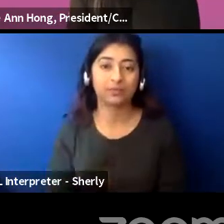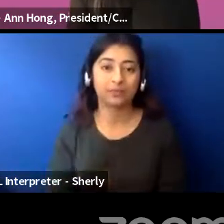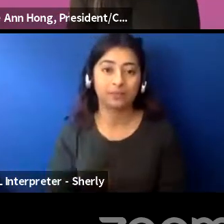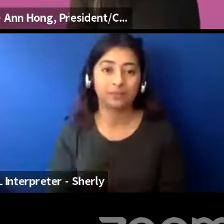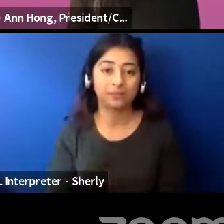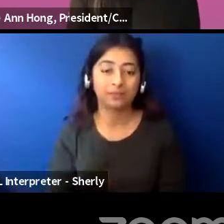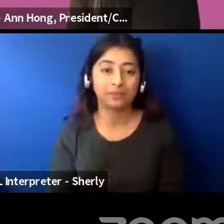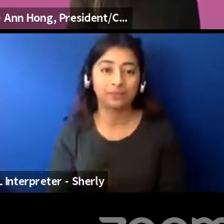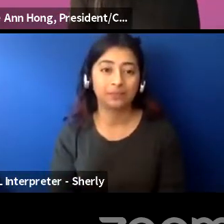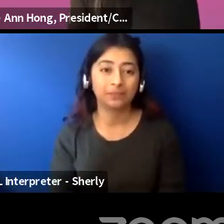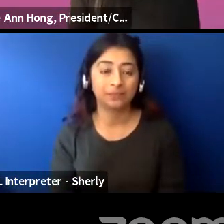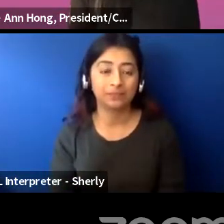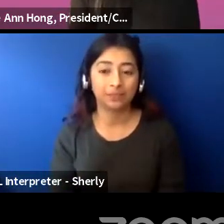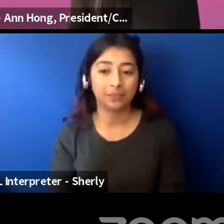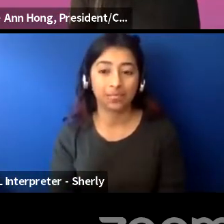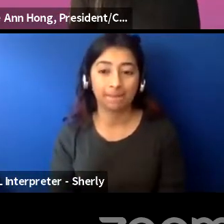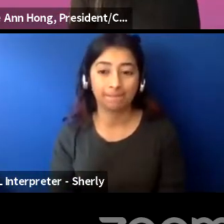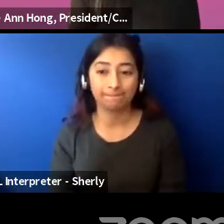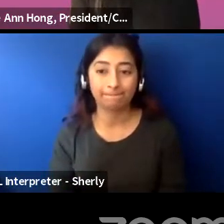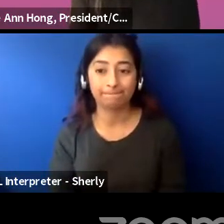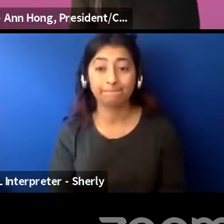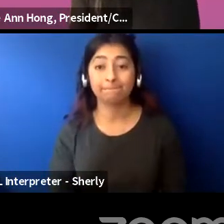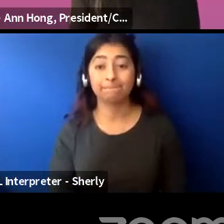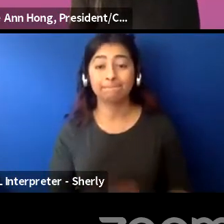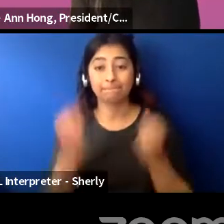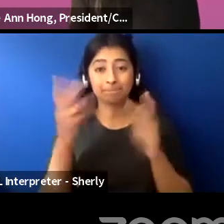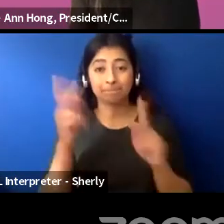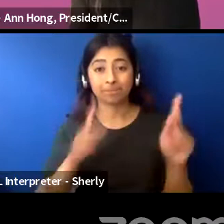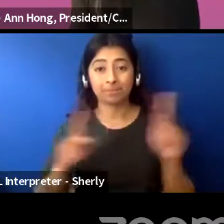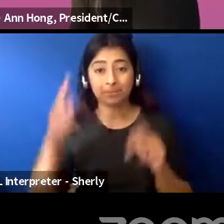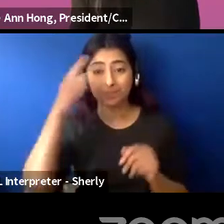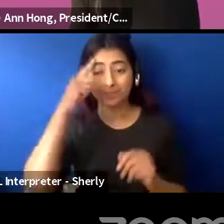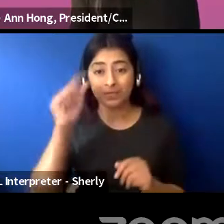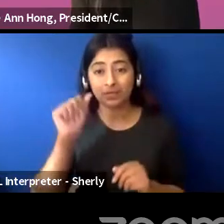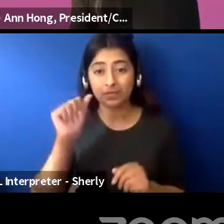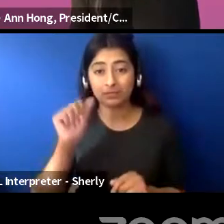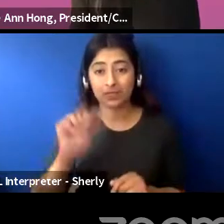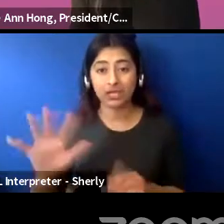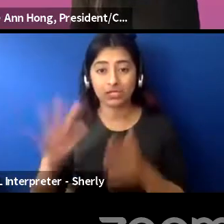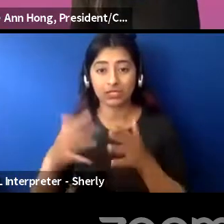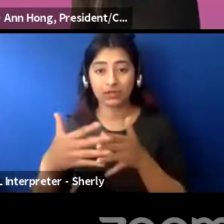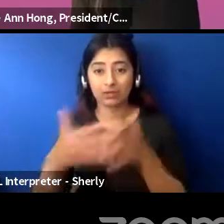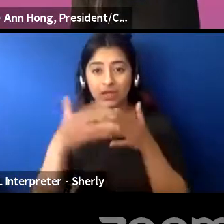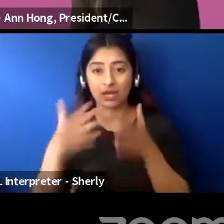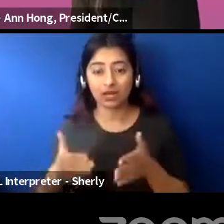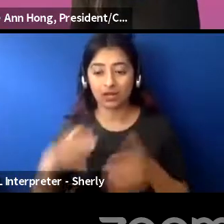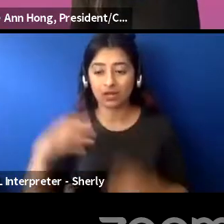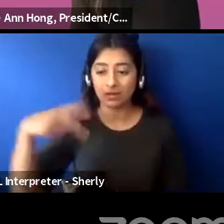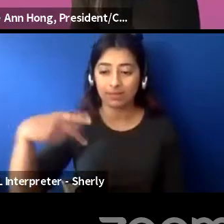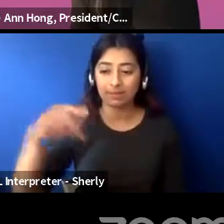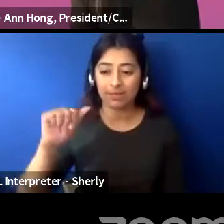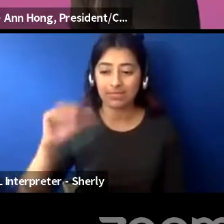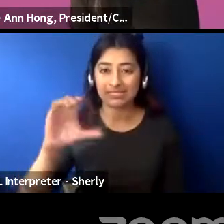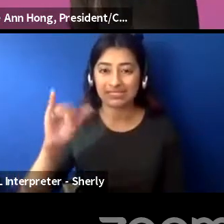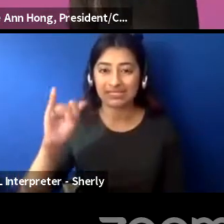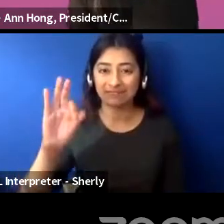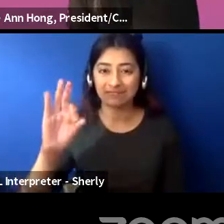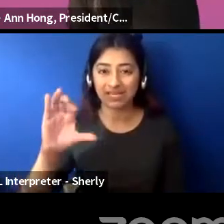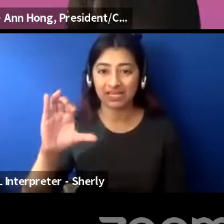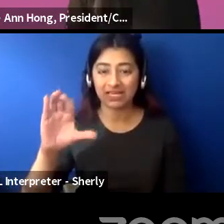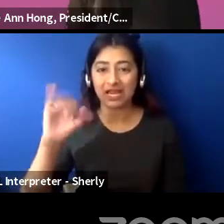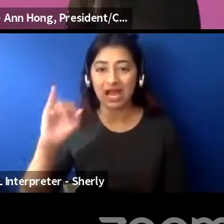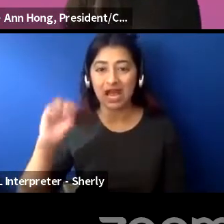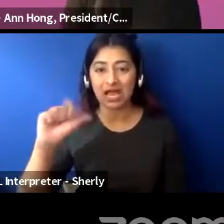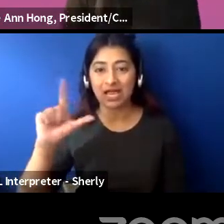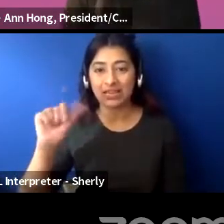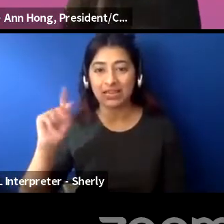is that a lot of folks think that Asian American and Pacific Islanders don't need a lot of help. That's what we hear a